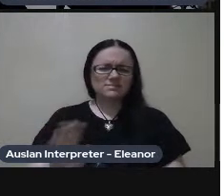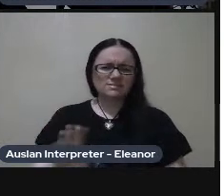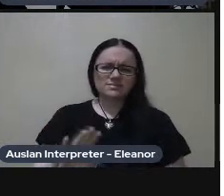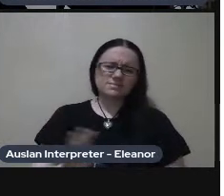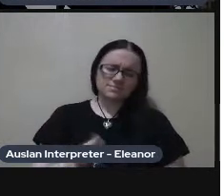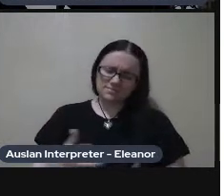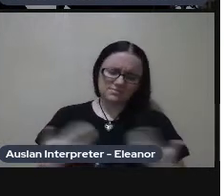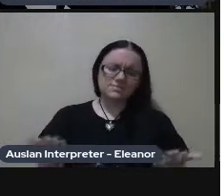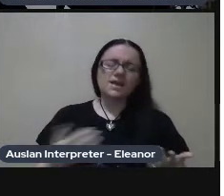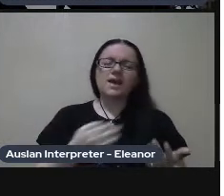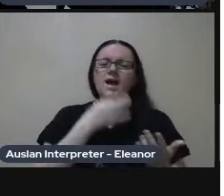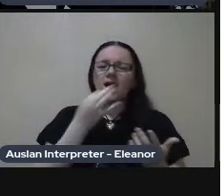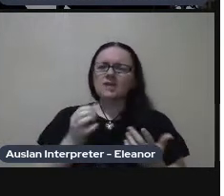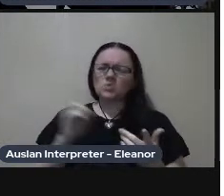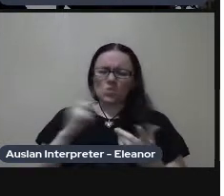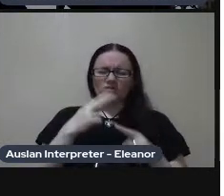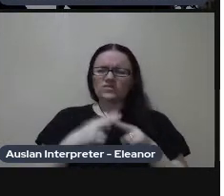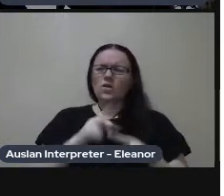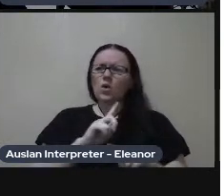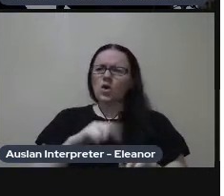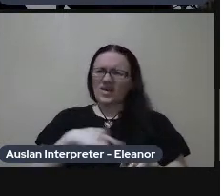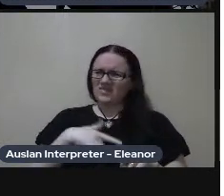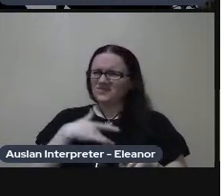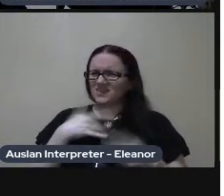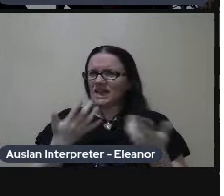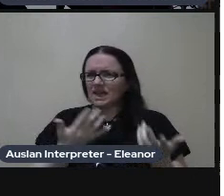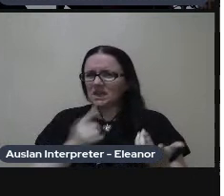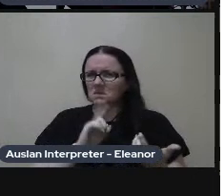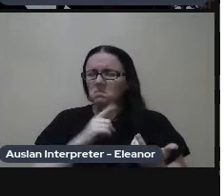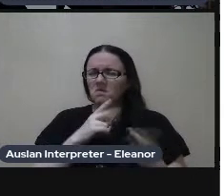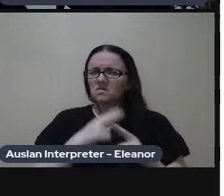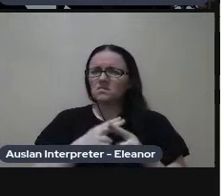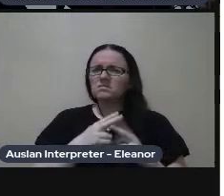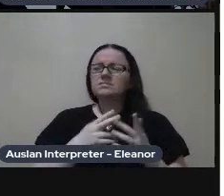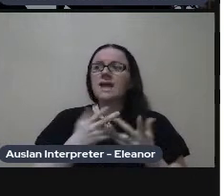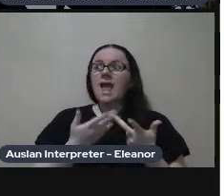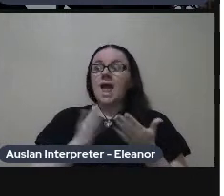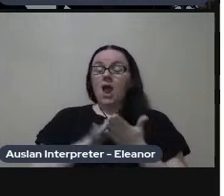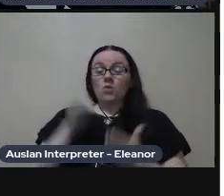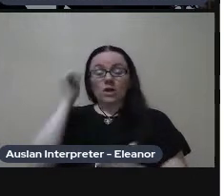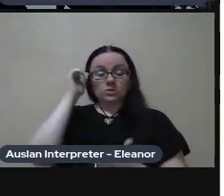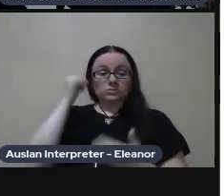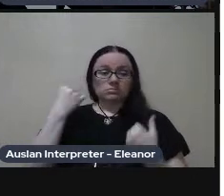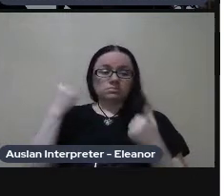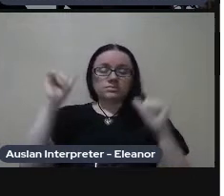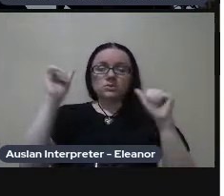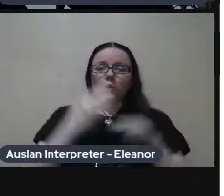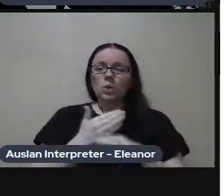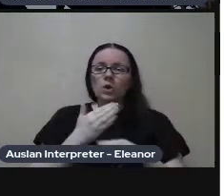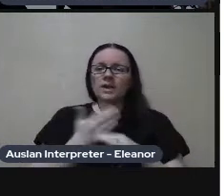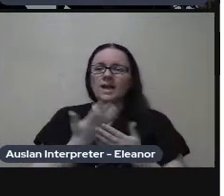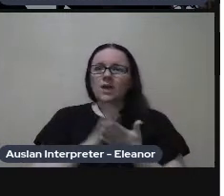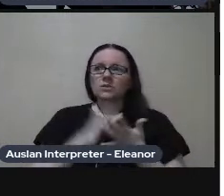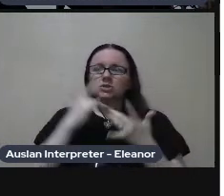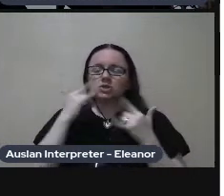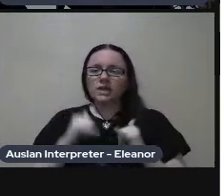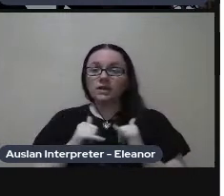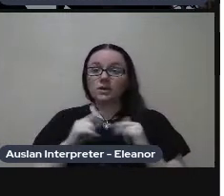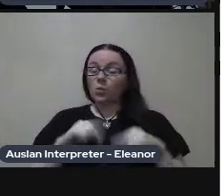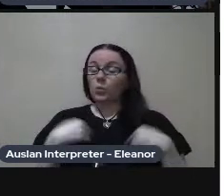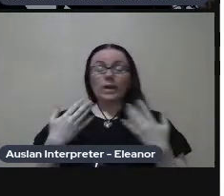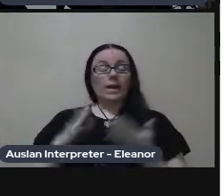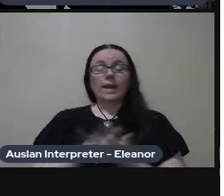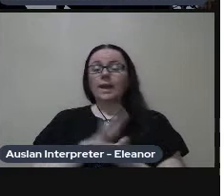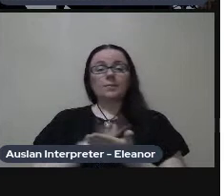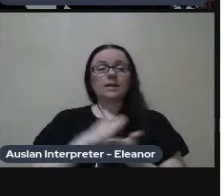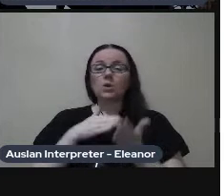why it's there, what you should be feeling, what's its purpose, how do I know that it's working? We're happy to answer those questions.